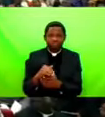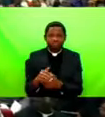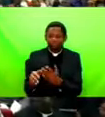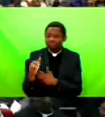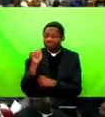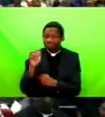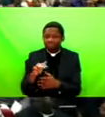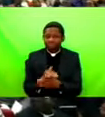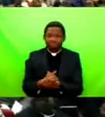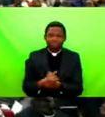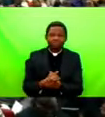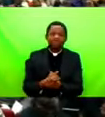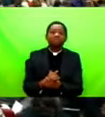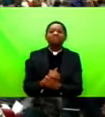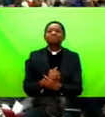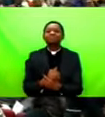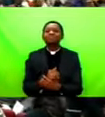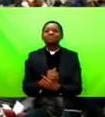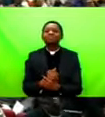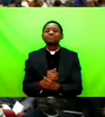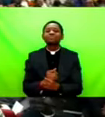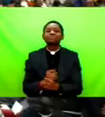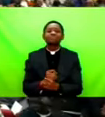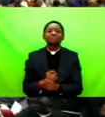all? Are you sure?